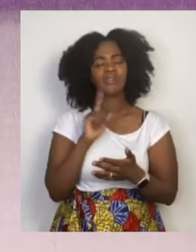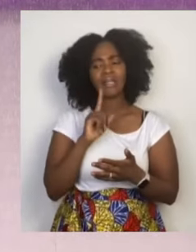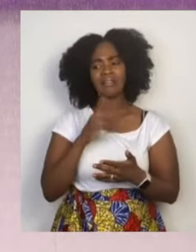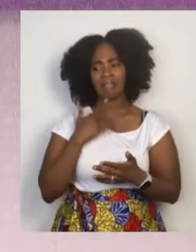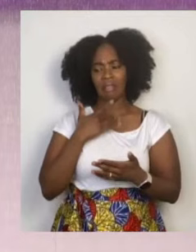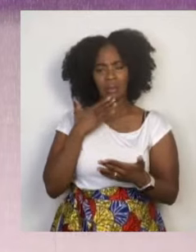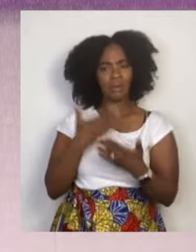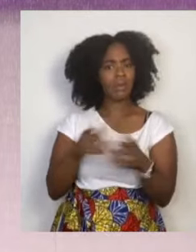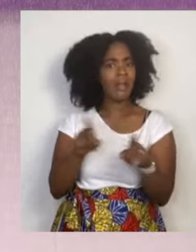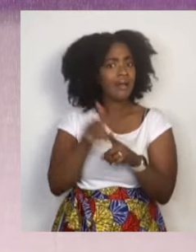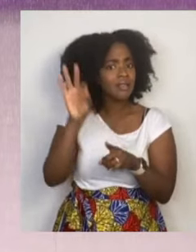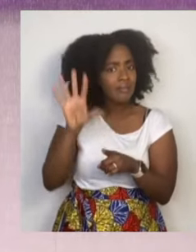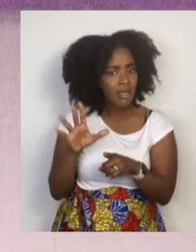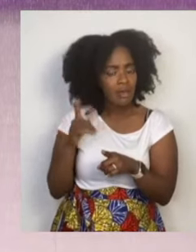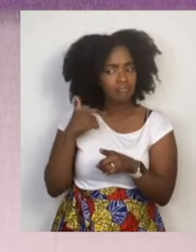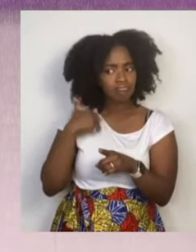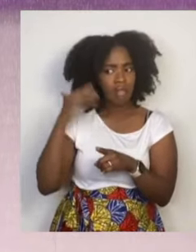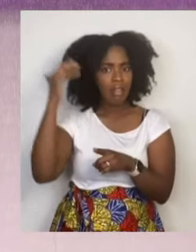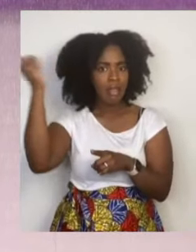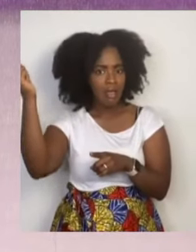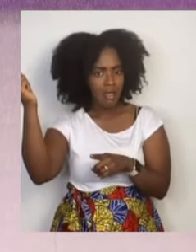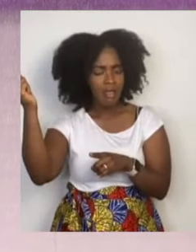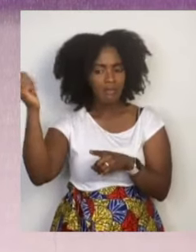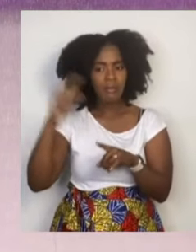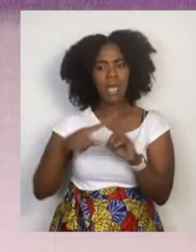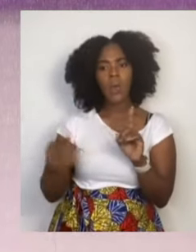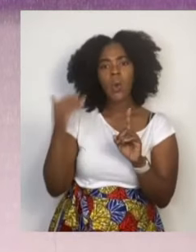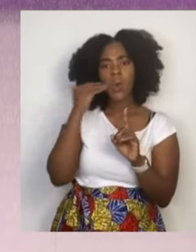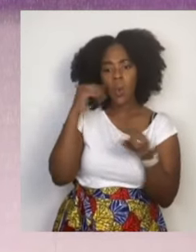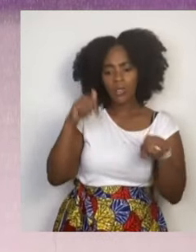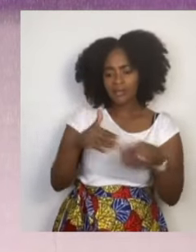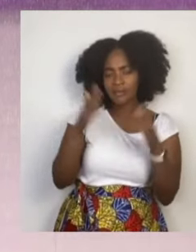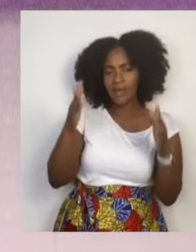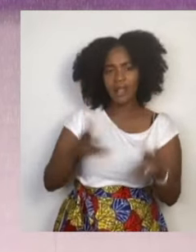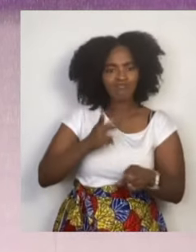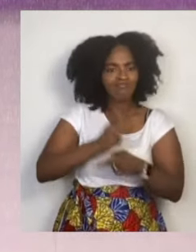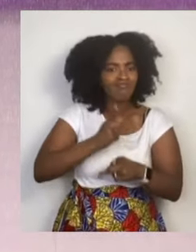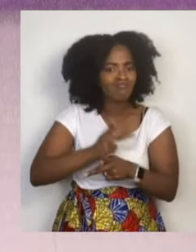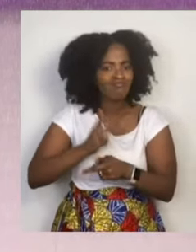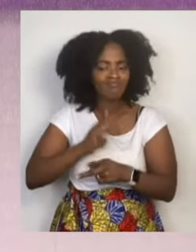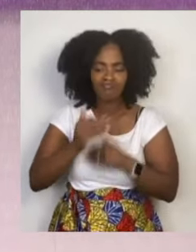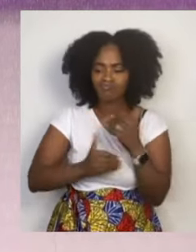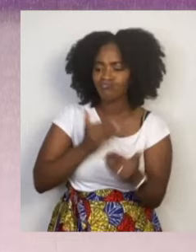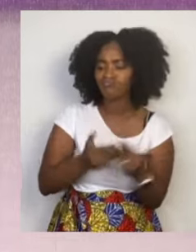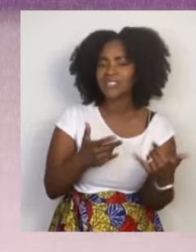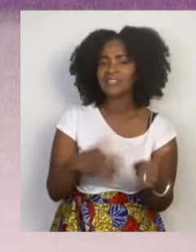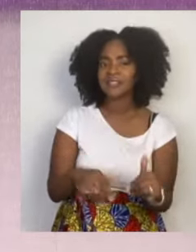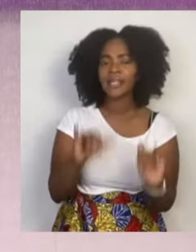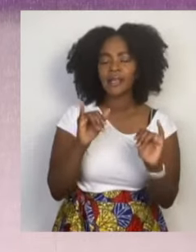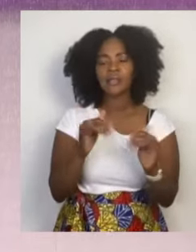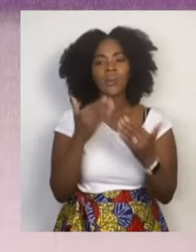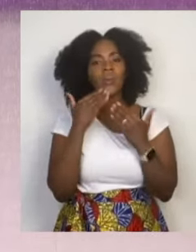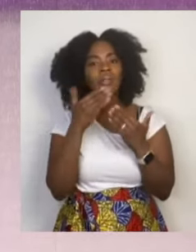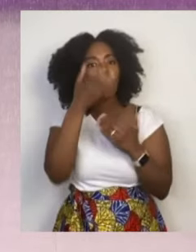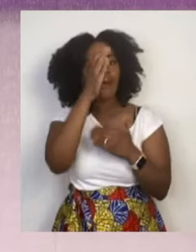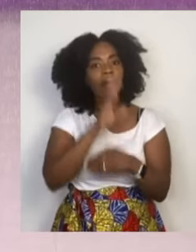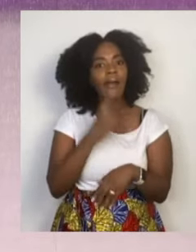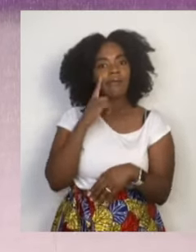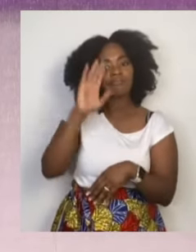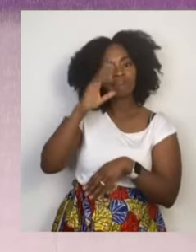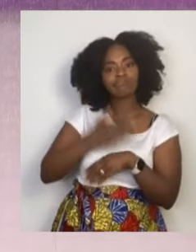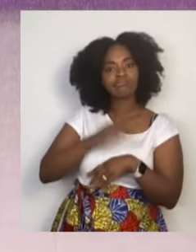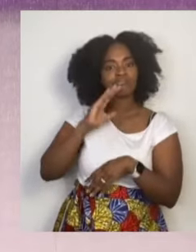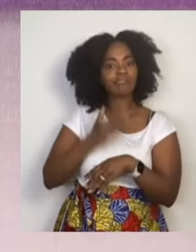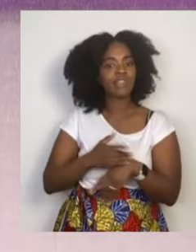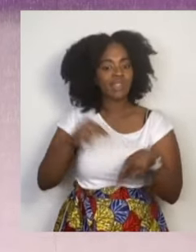need to be doing, and know that the house is taken care of. And so we thank God for sons and daughters of the house who are capable